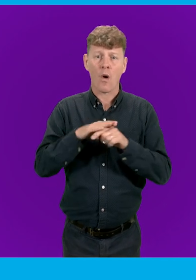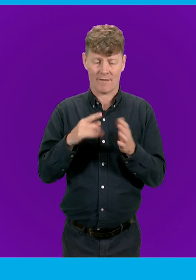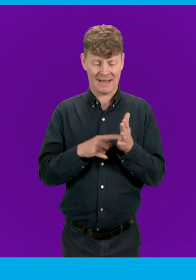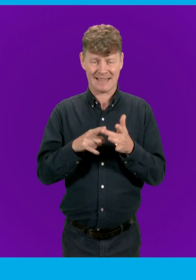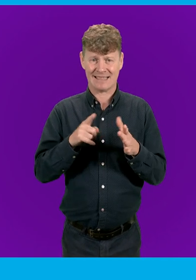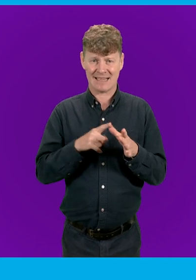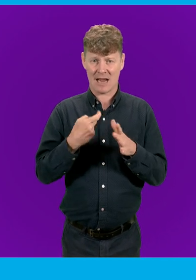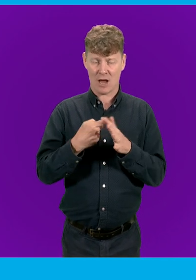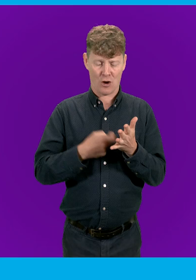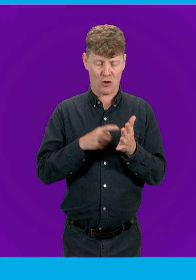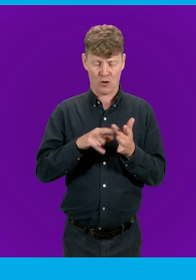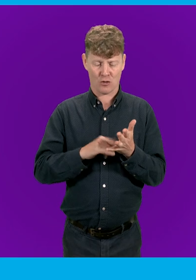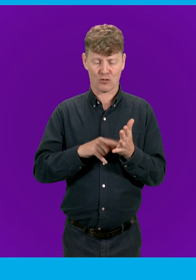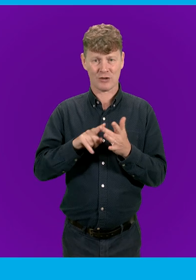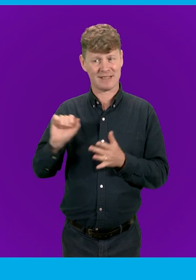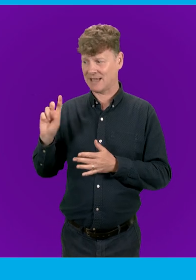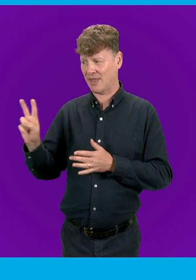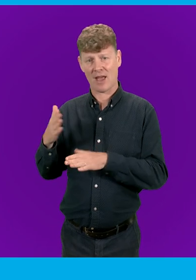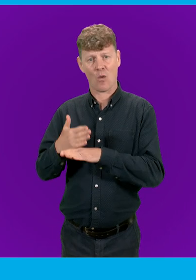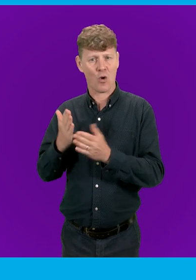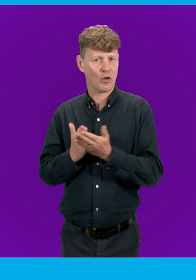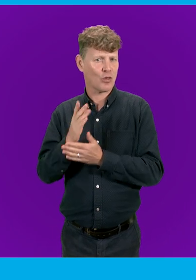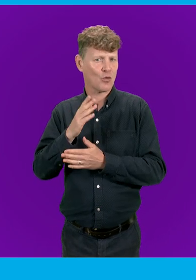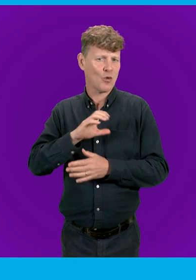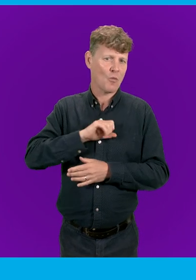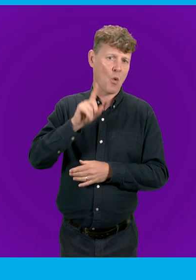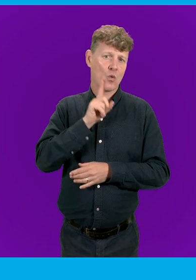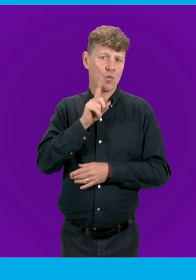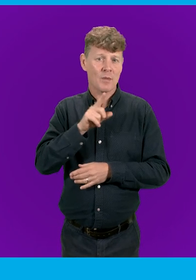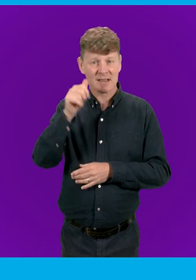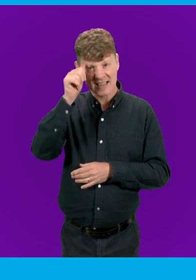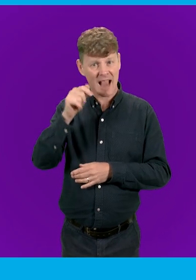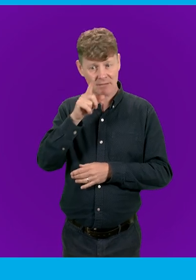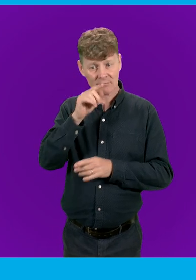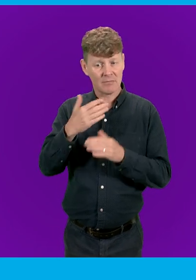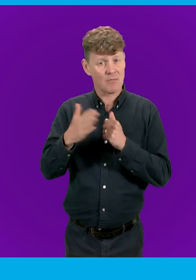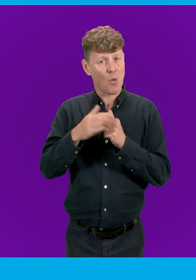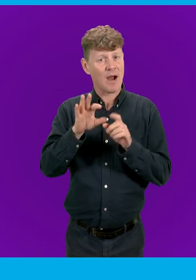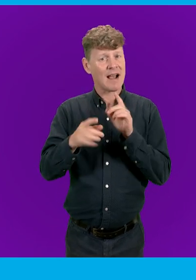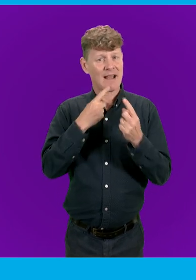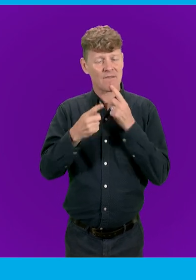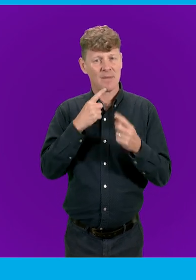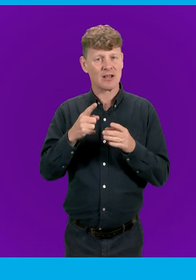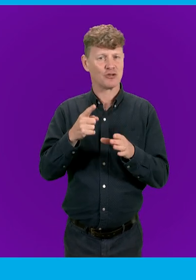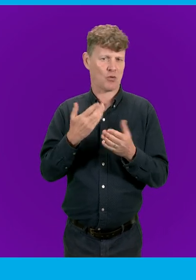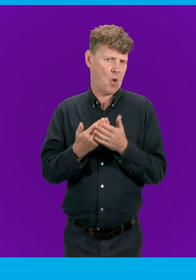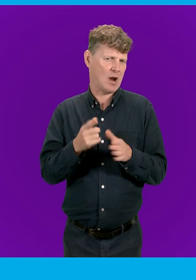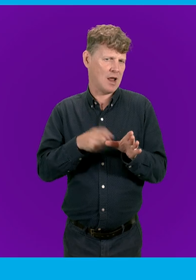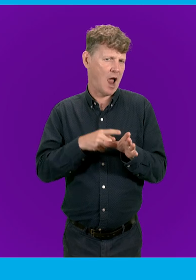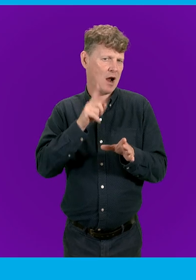and Christy have been involved in through Bold Women's Ken, you can find more information on the Young Women's Movement